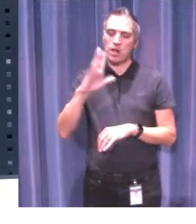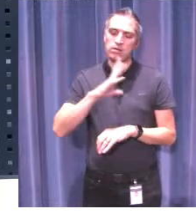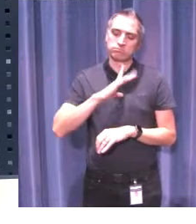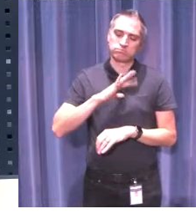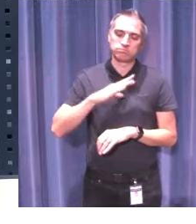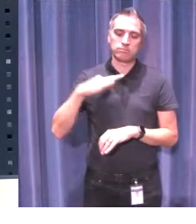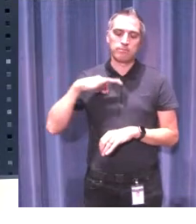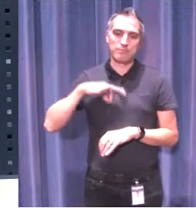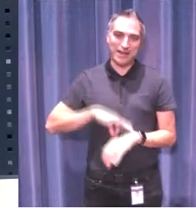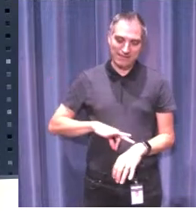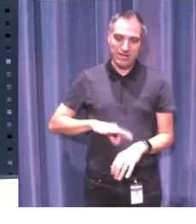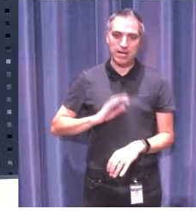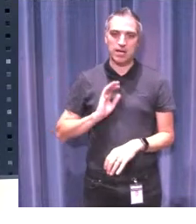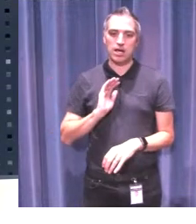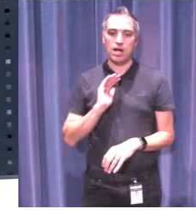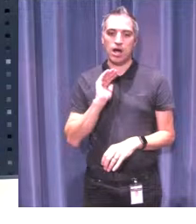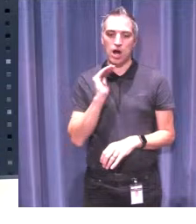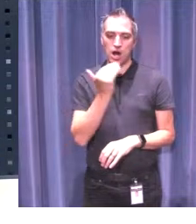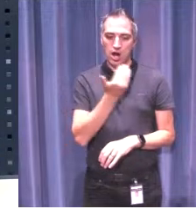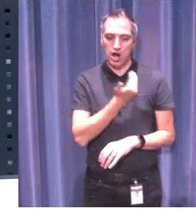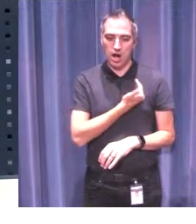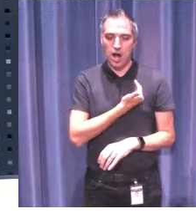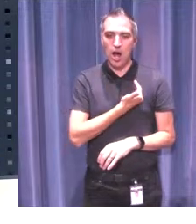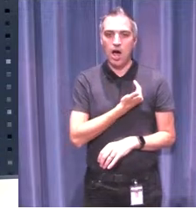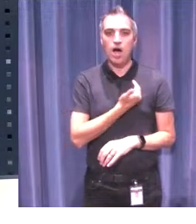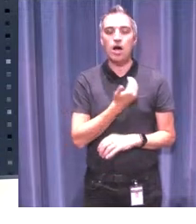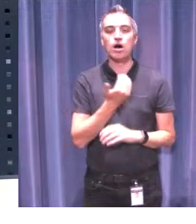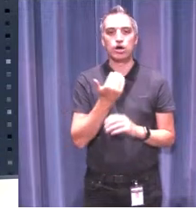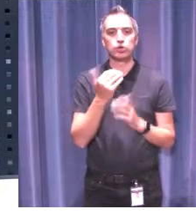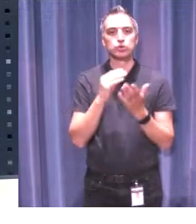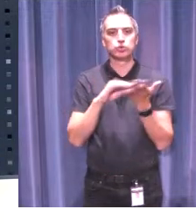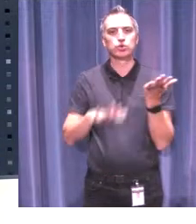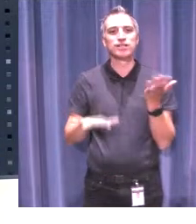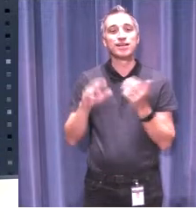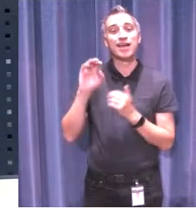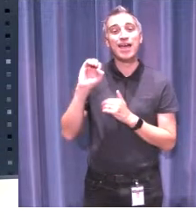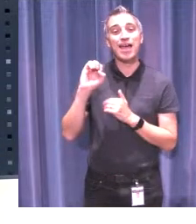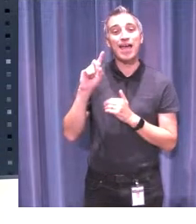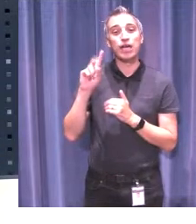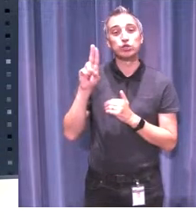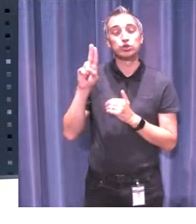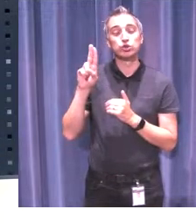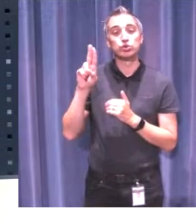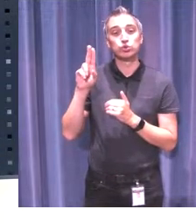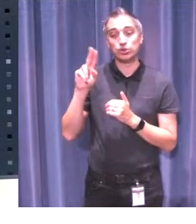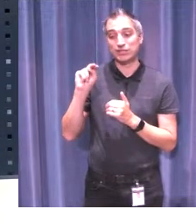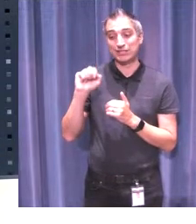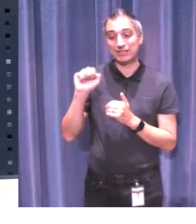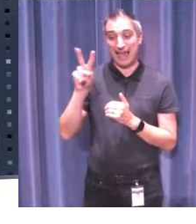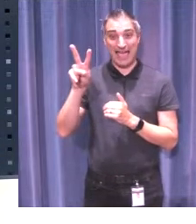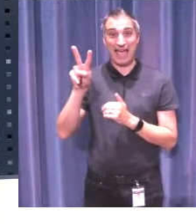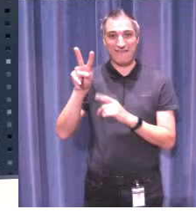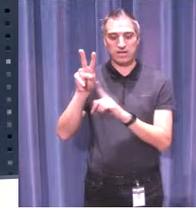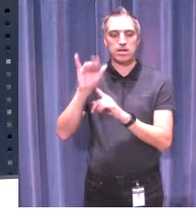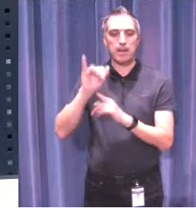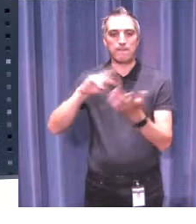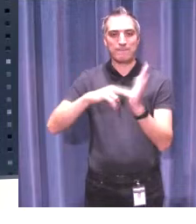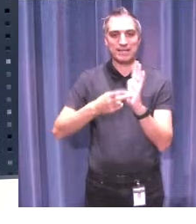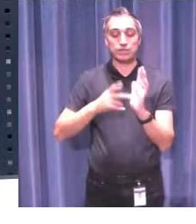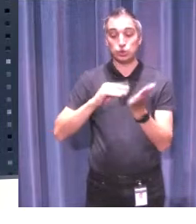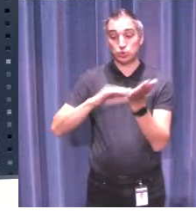students called EduNav. And EduNav is a platform that's going to take the credits from a